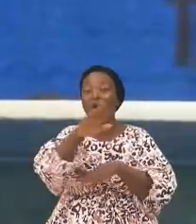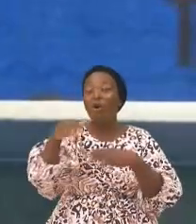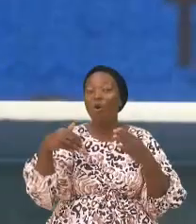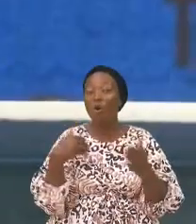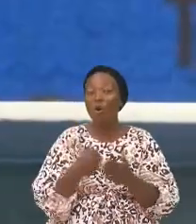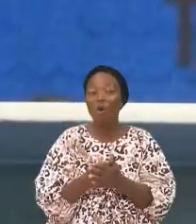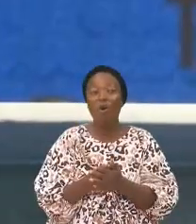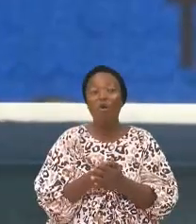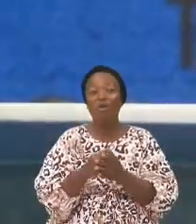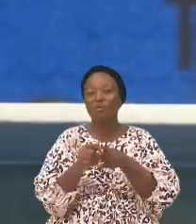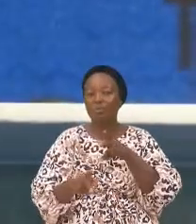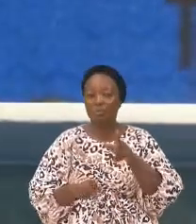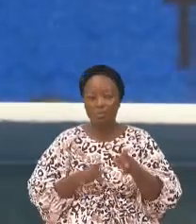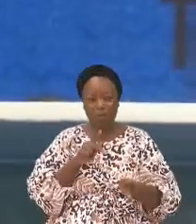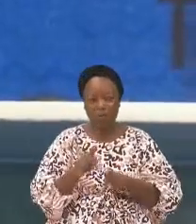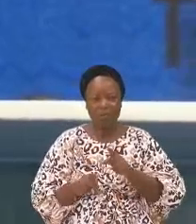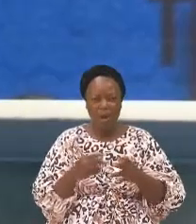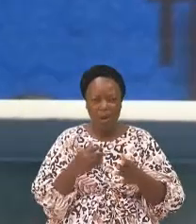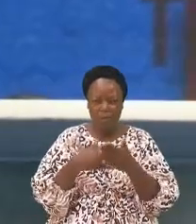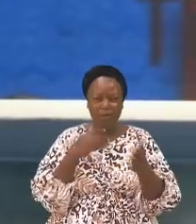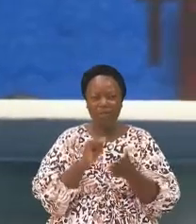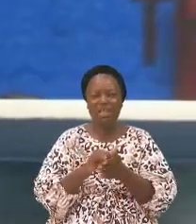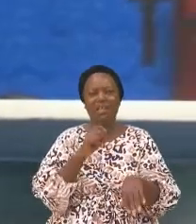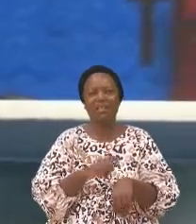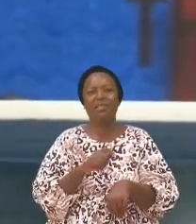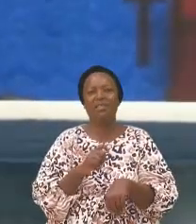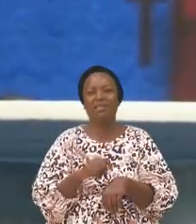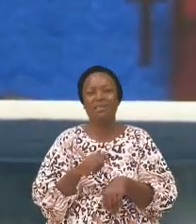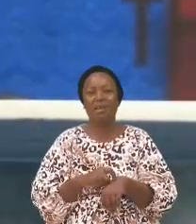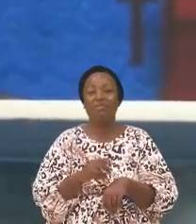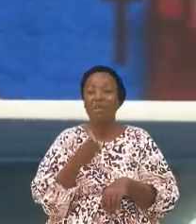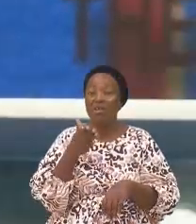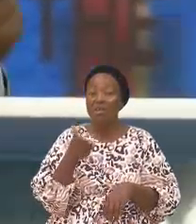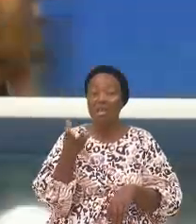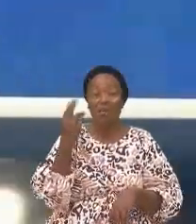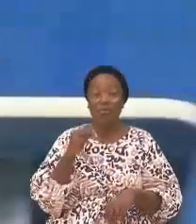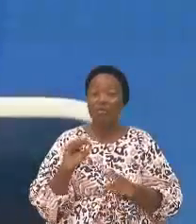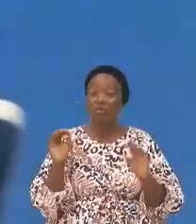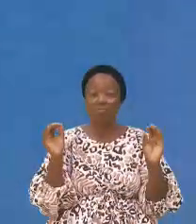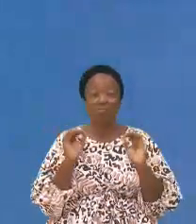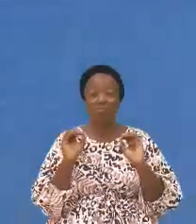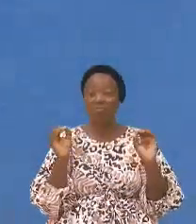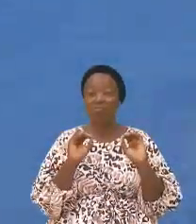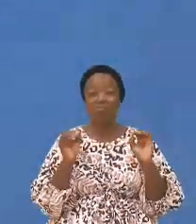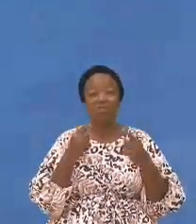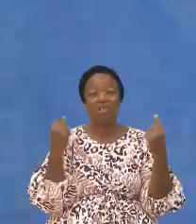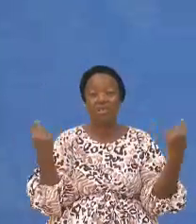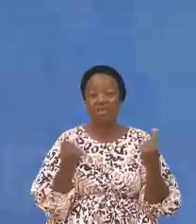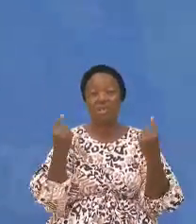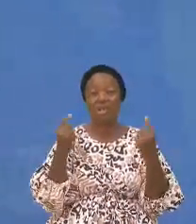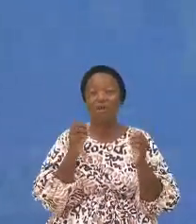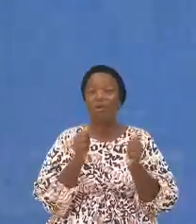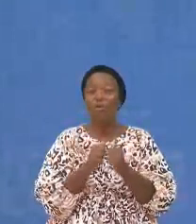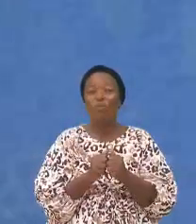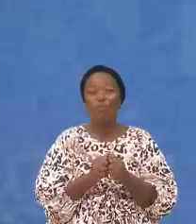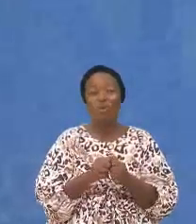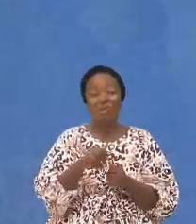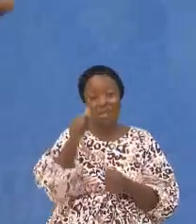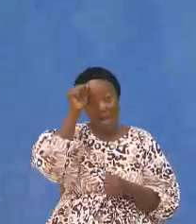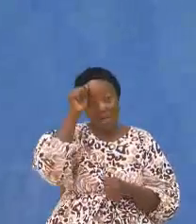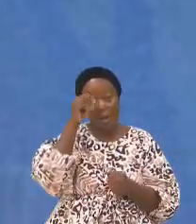curse came upon the whole of humanity. Before that time, there was